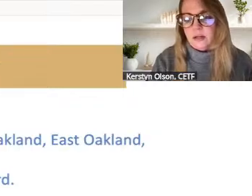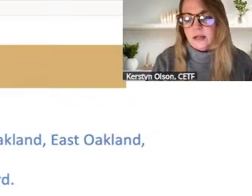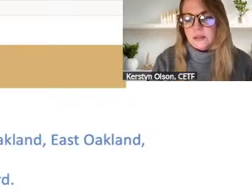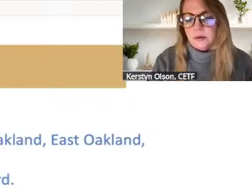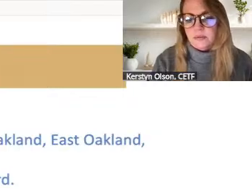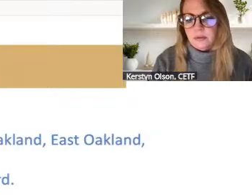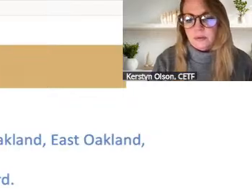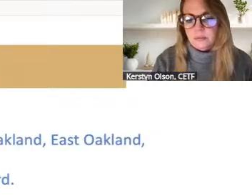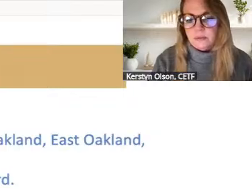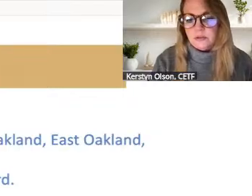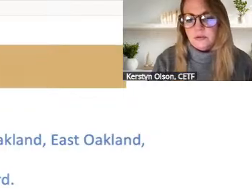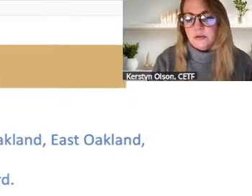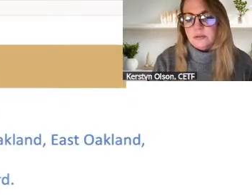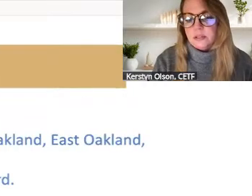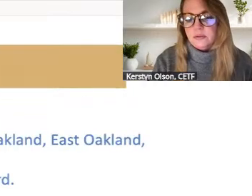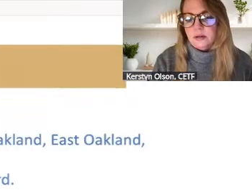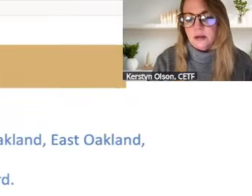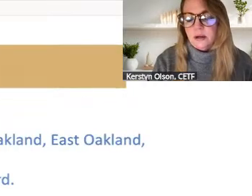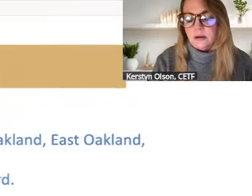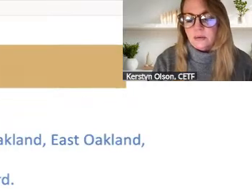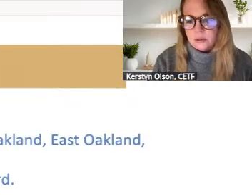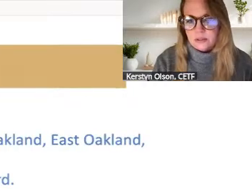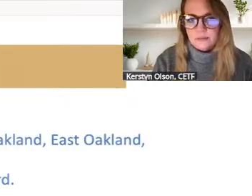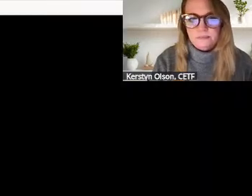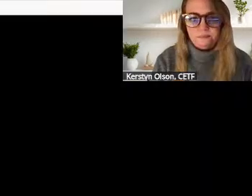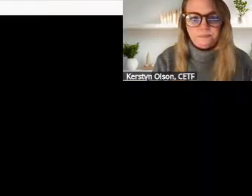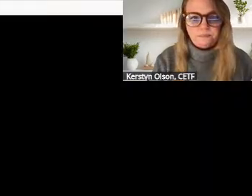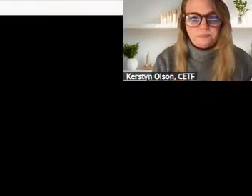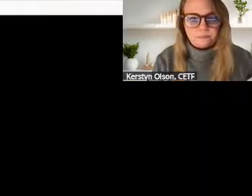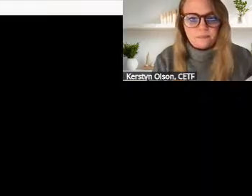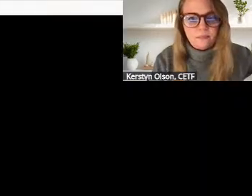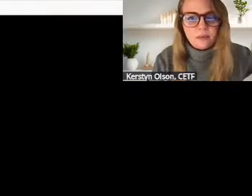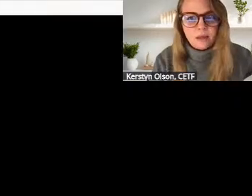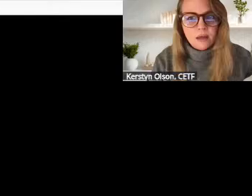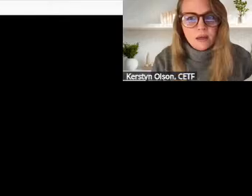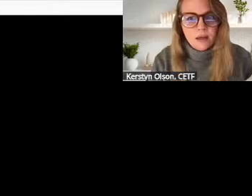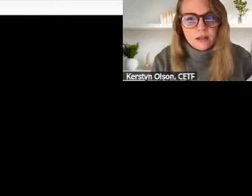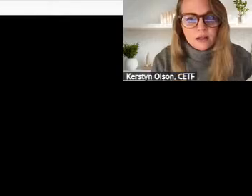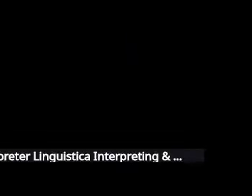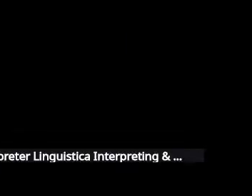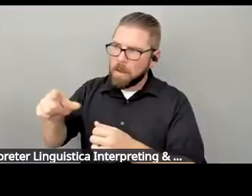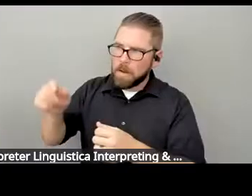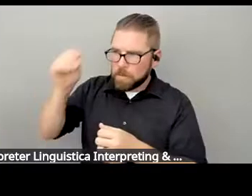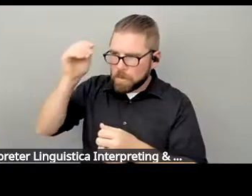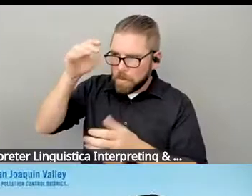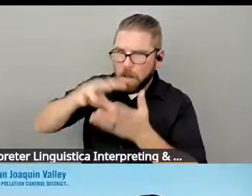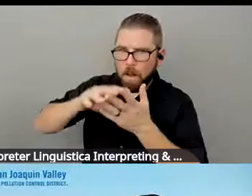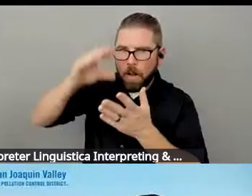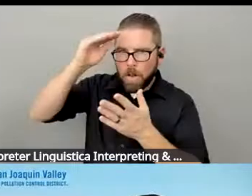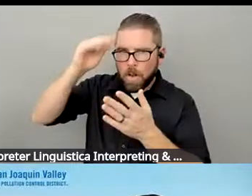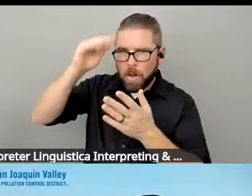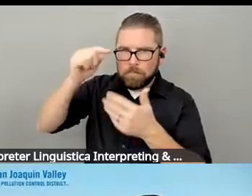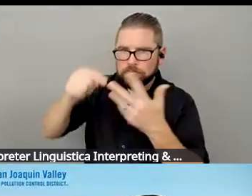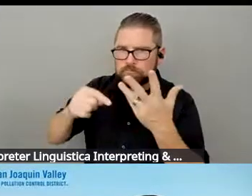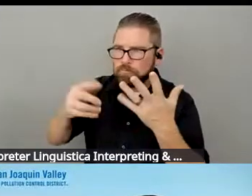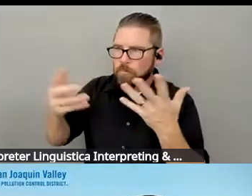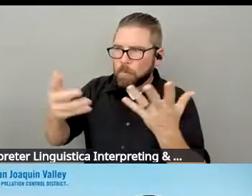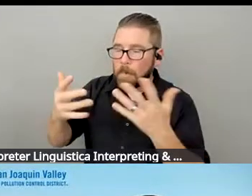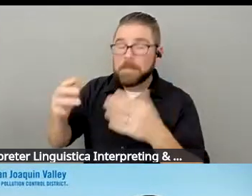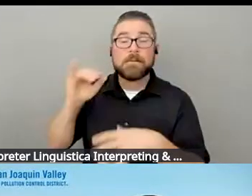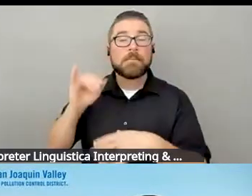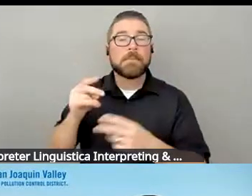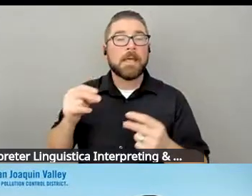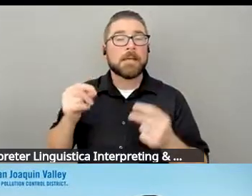learned as a part of the digital literacy course. So that's very quick description